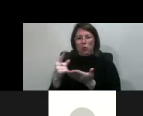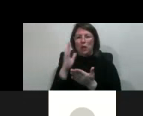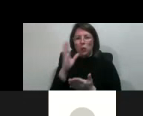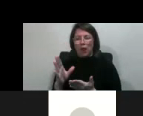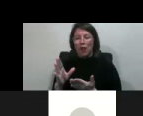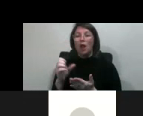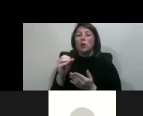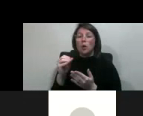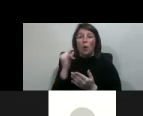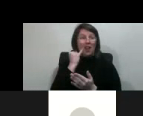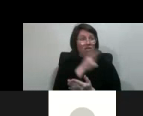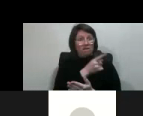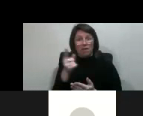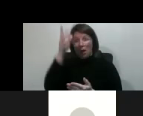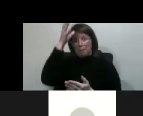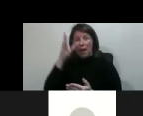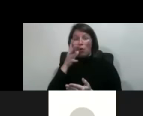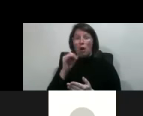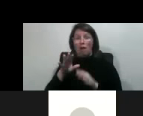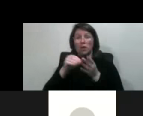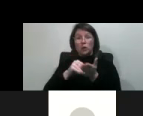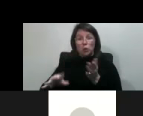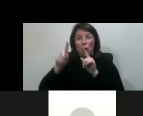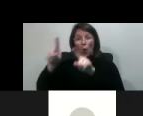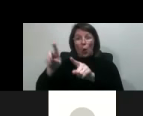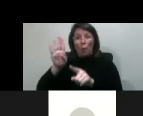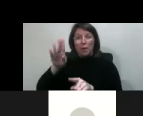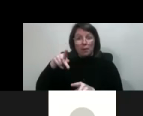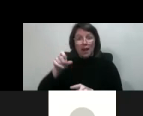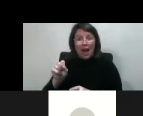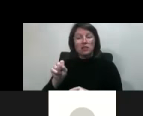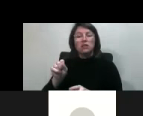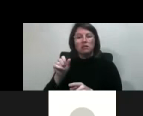So for those of you who are BPS parents or caregiving for a BPS student.